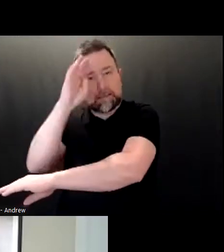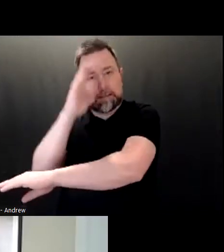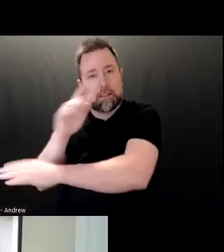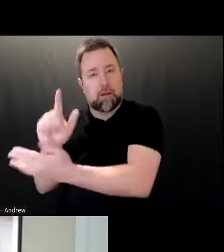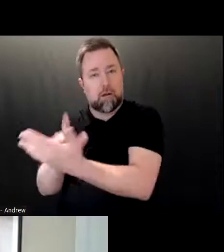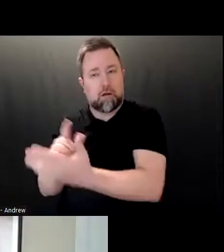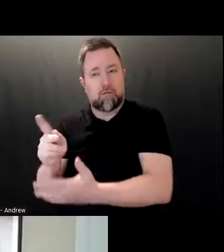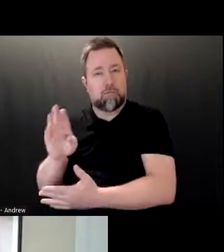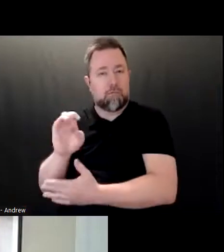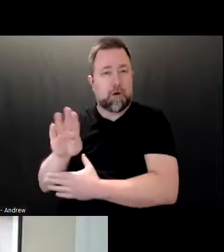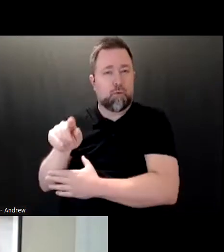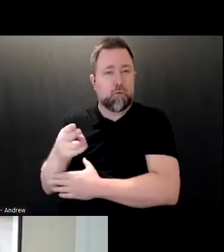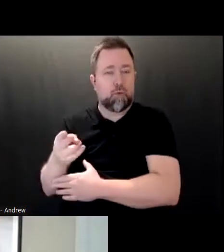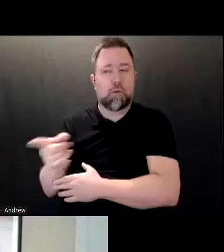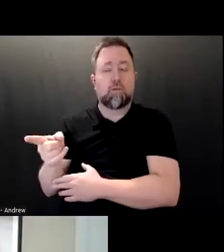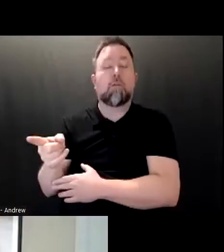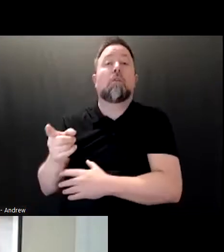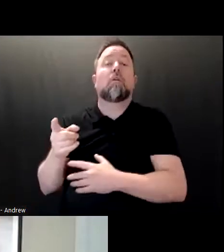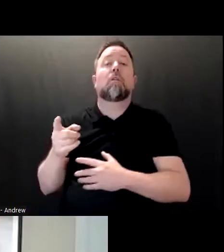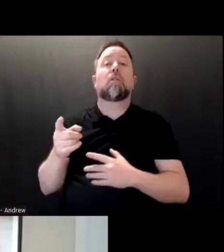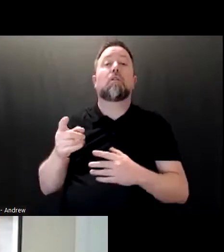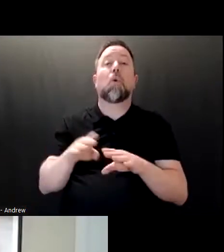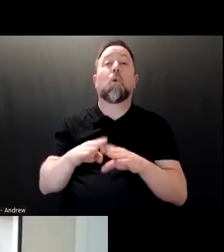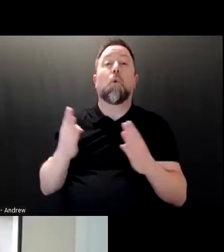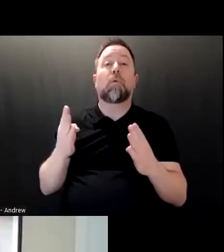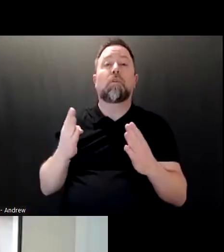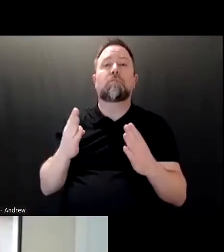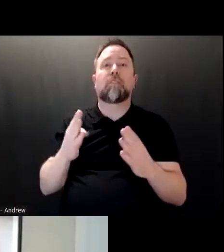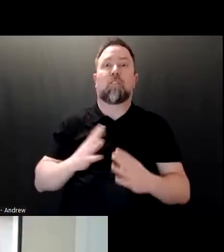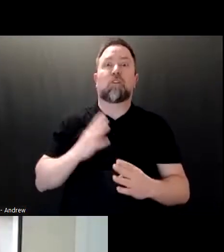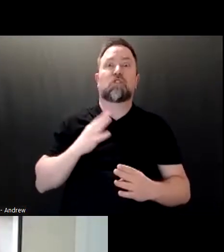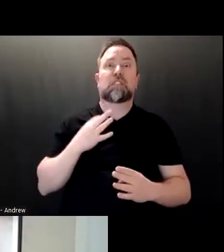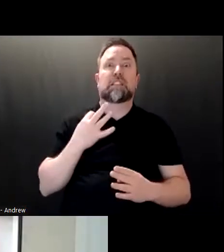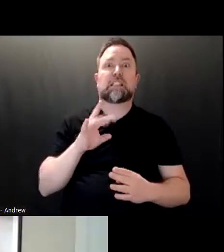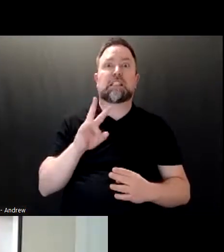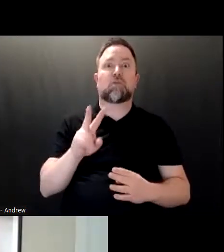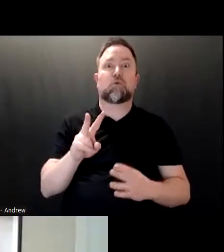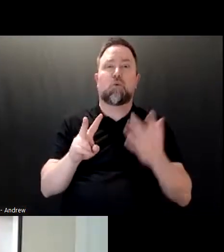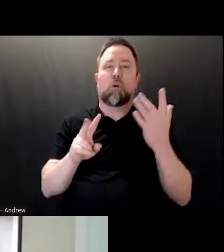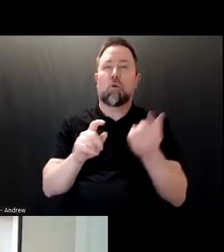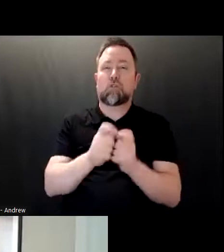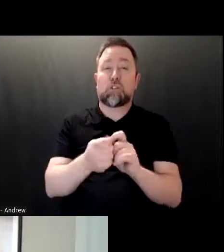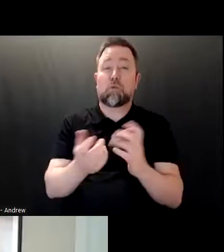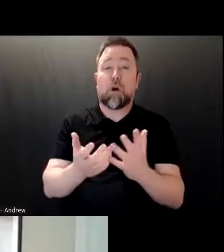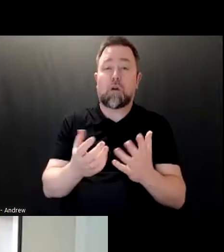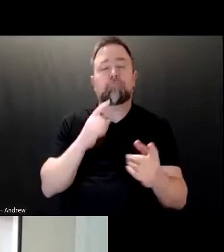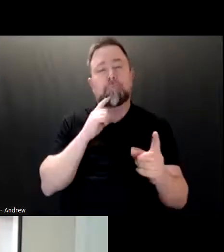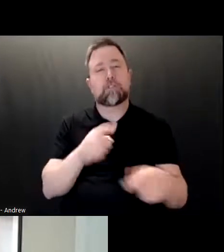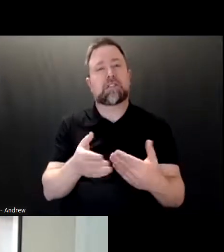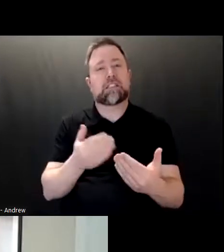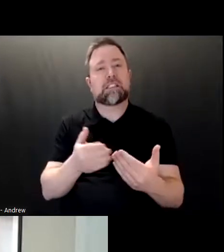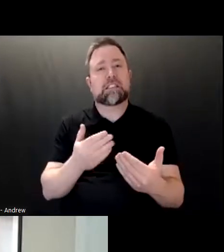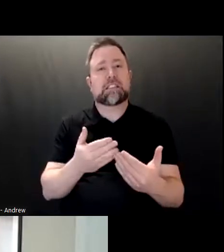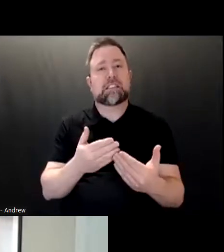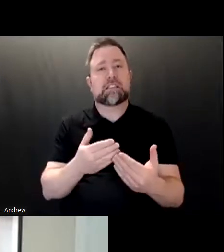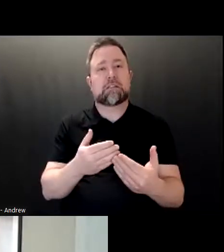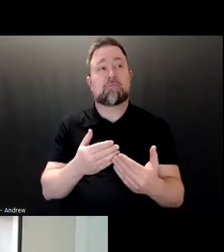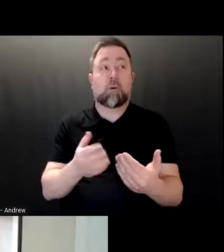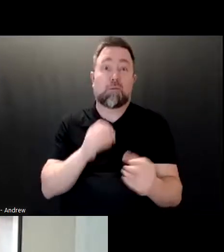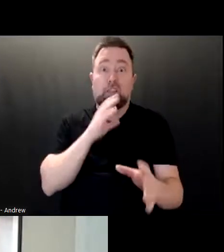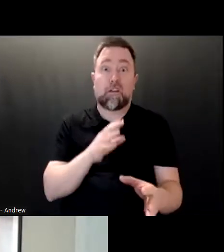image from last year's first prize winner on the right, this beautiful cabinet by a woodworker with the